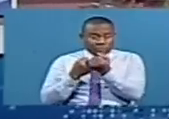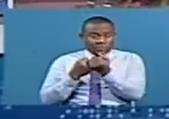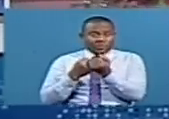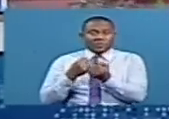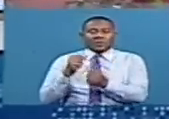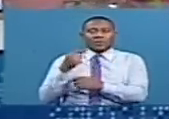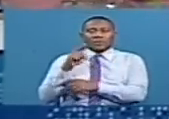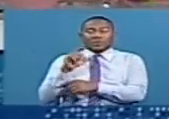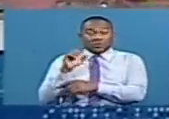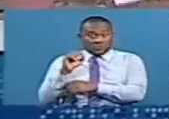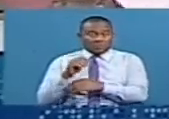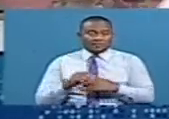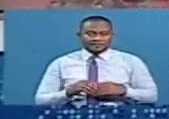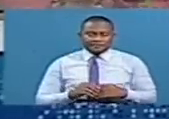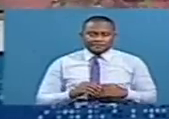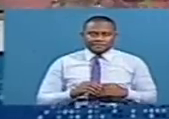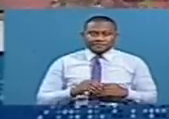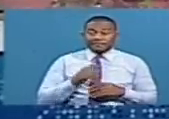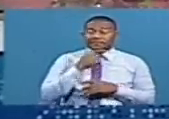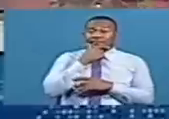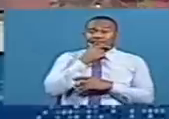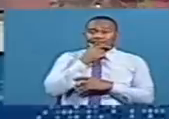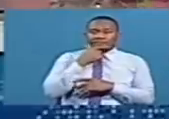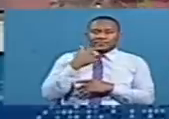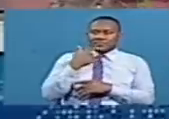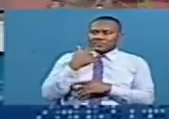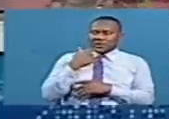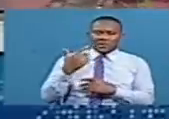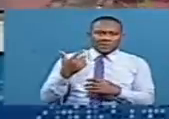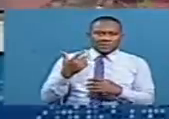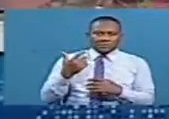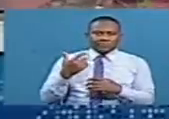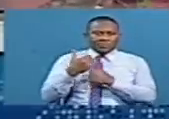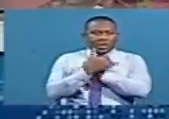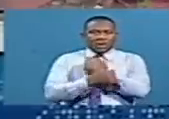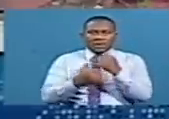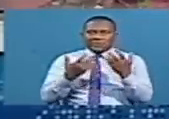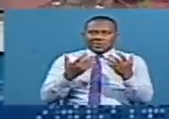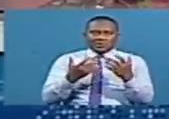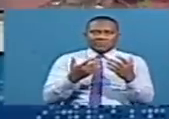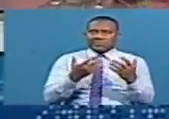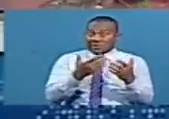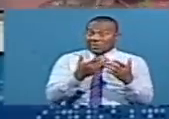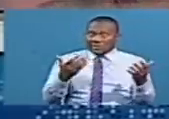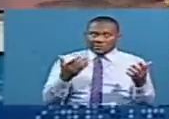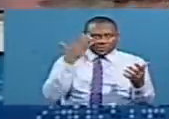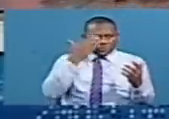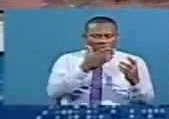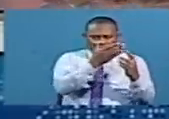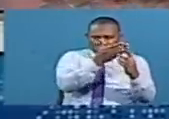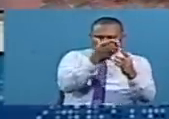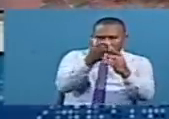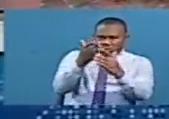President Akufo-Addo says state resources will be evenly distributed across all the 10 regions of Ghana in accordance